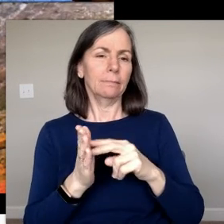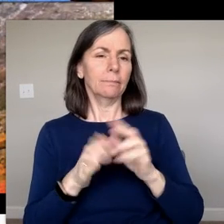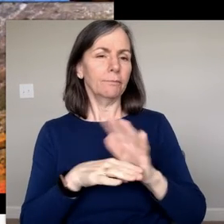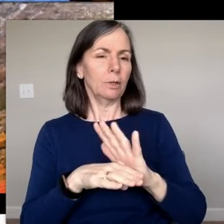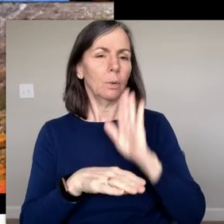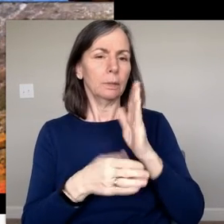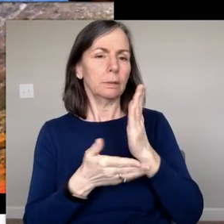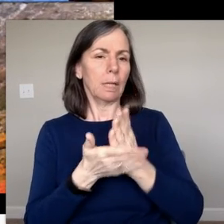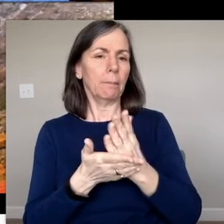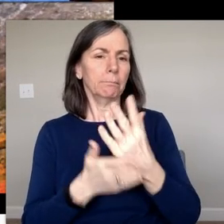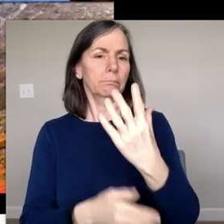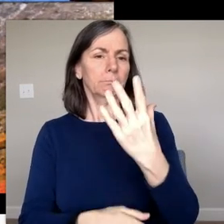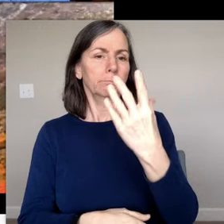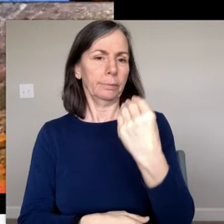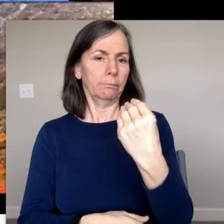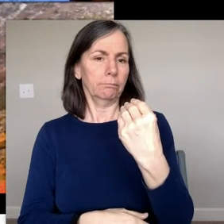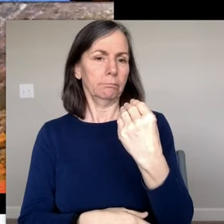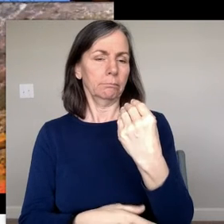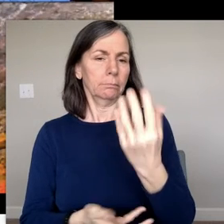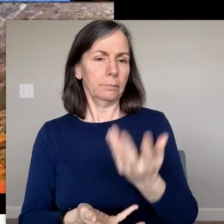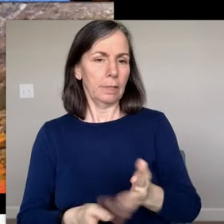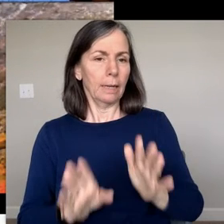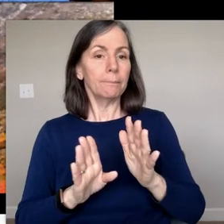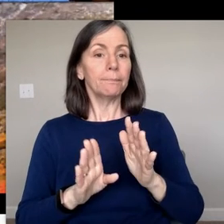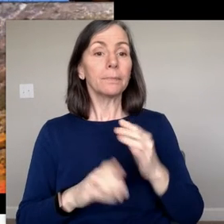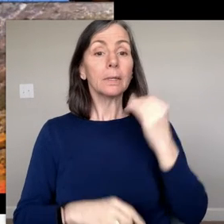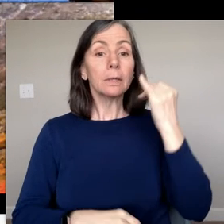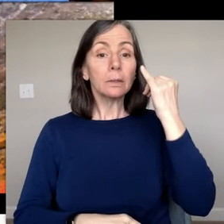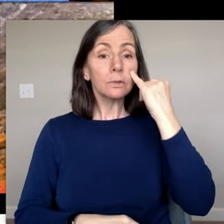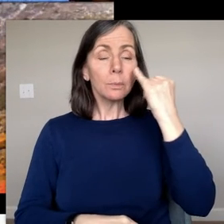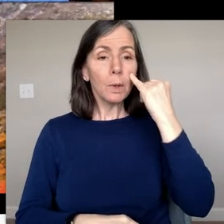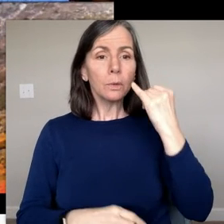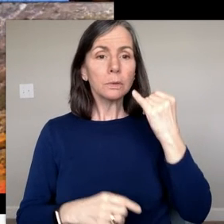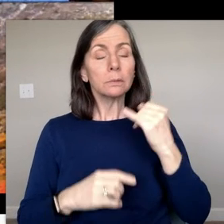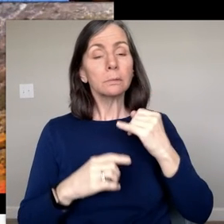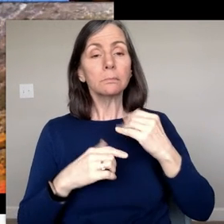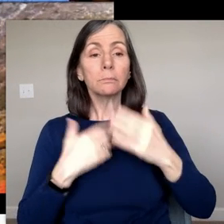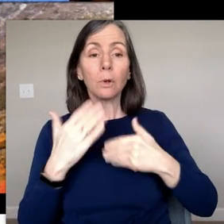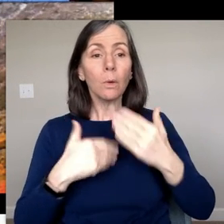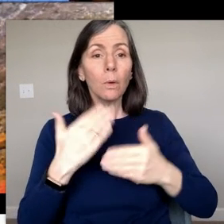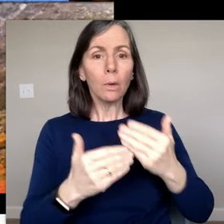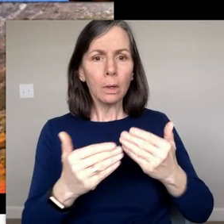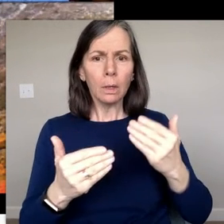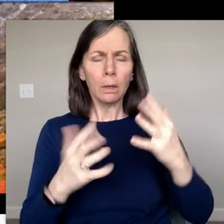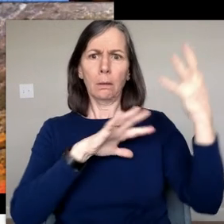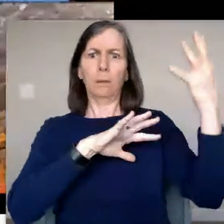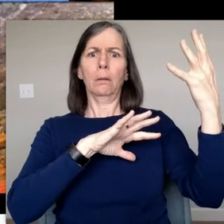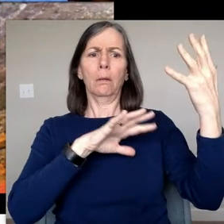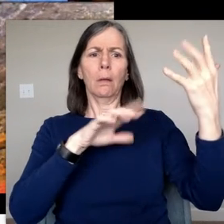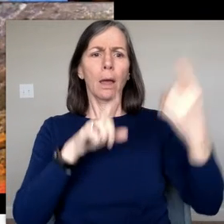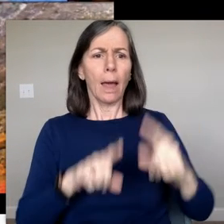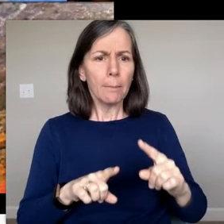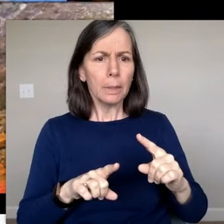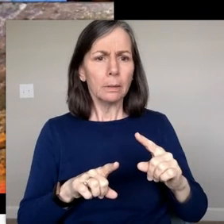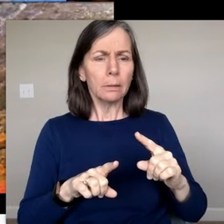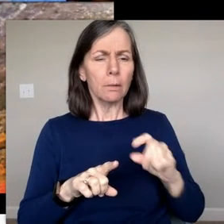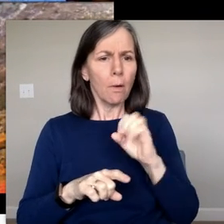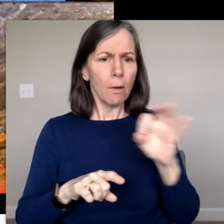If you get kicked out for some reason, there's this nice button in the corner that says rejoin, and you can get right back into the